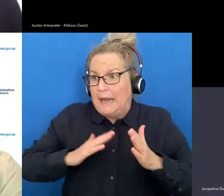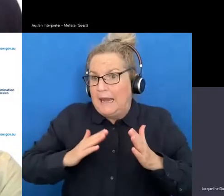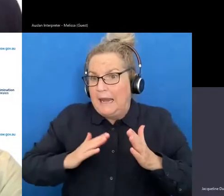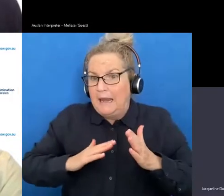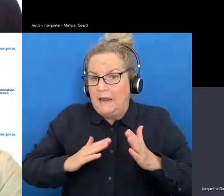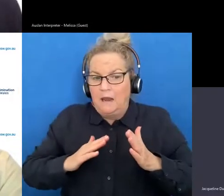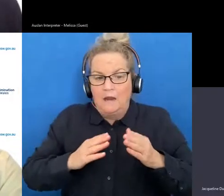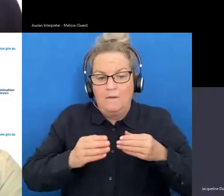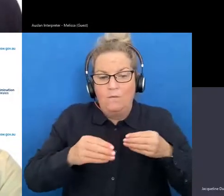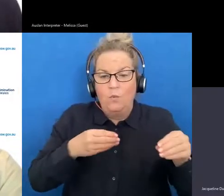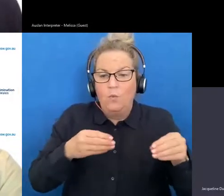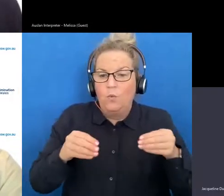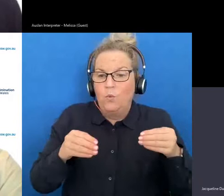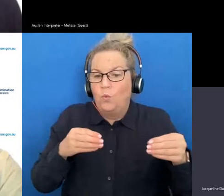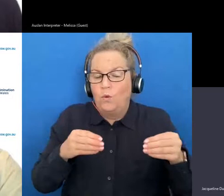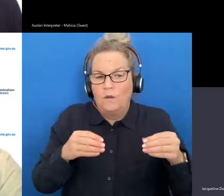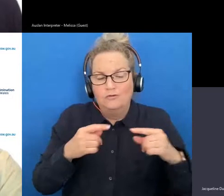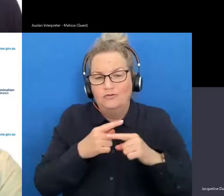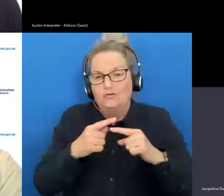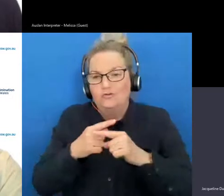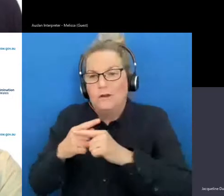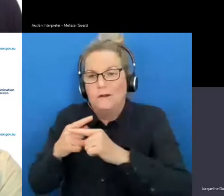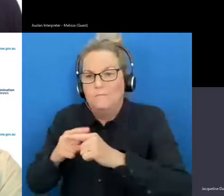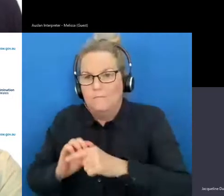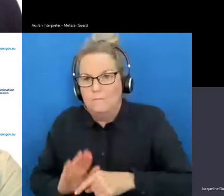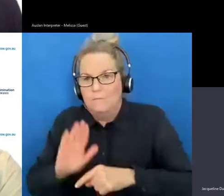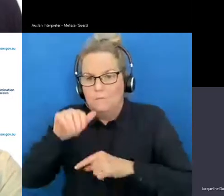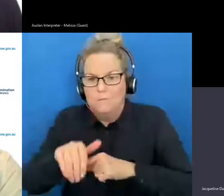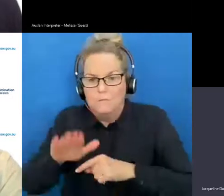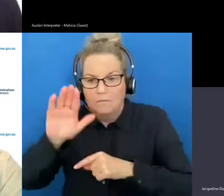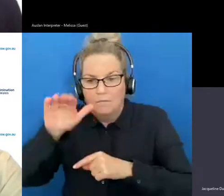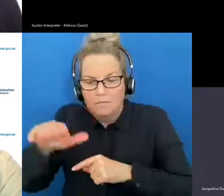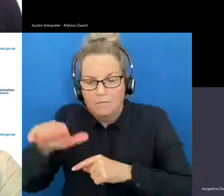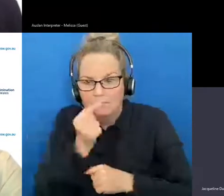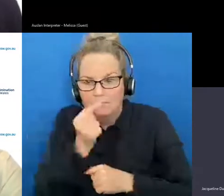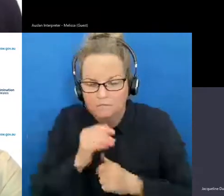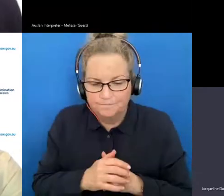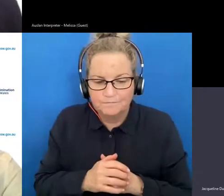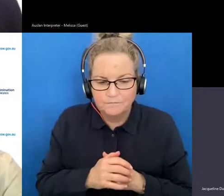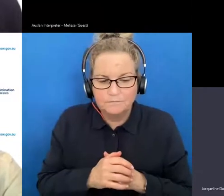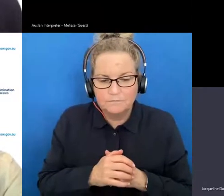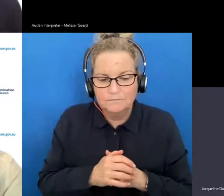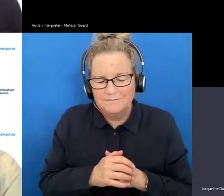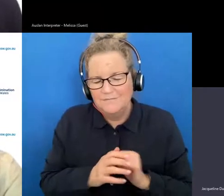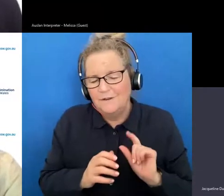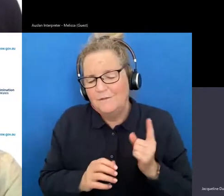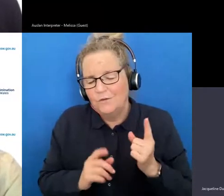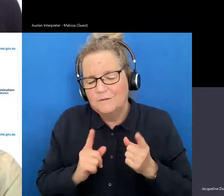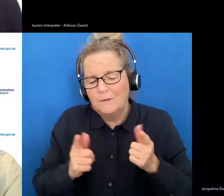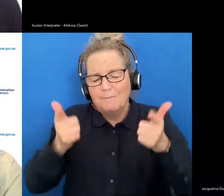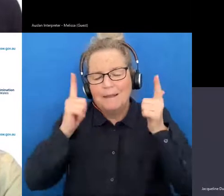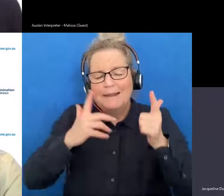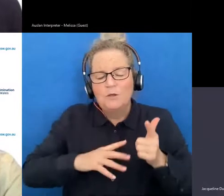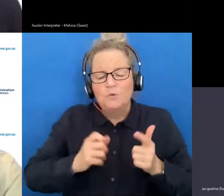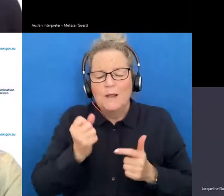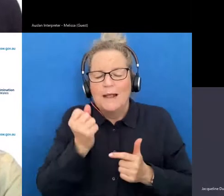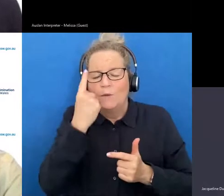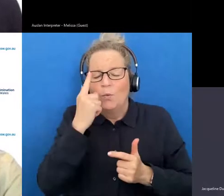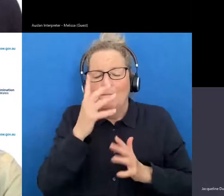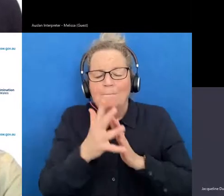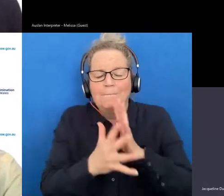disability. The other thing is, you know, for managers, we need to understand what disability is, you know, front